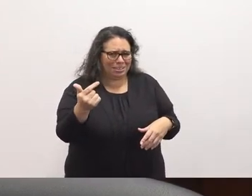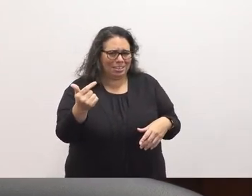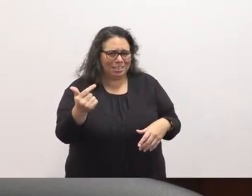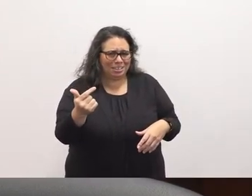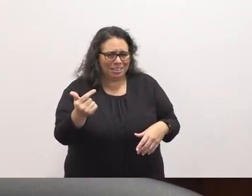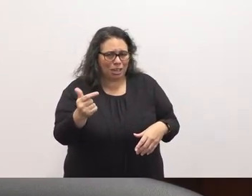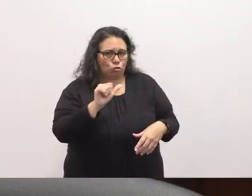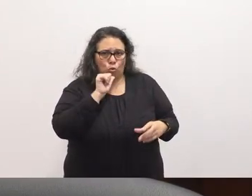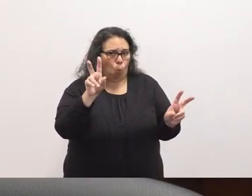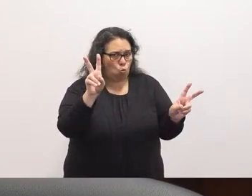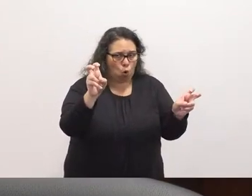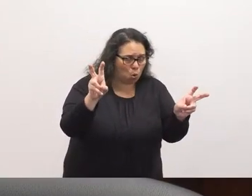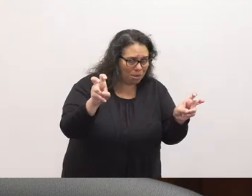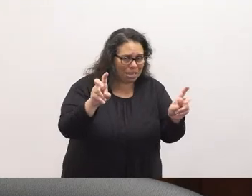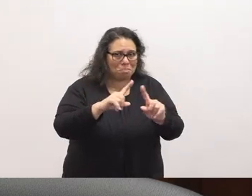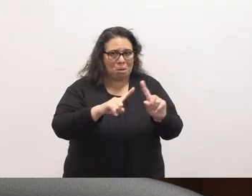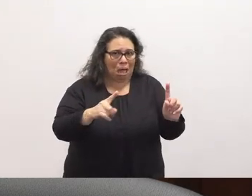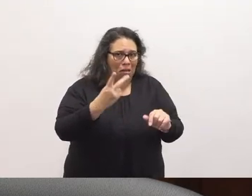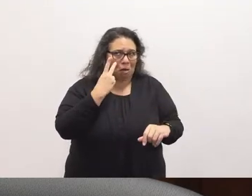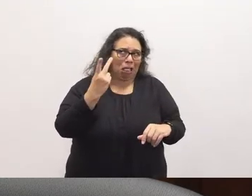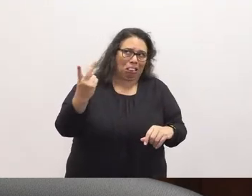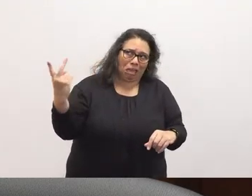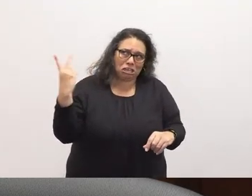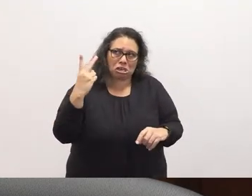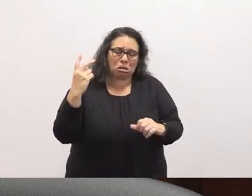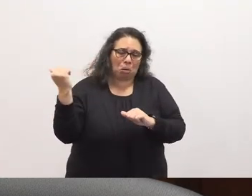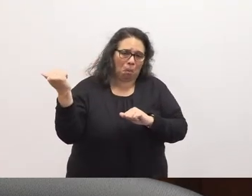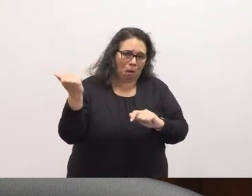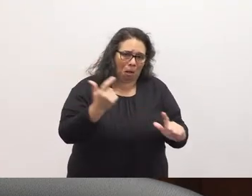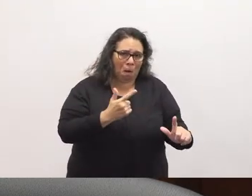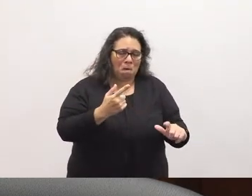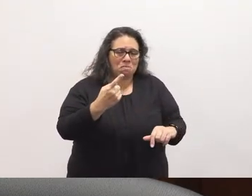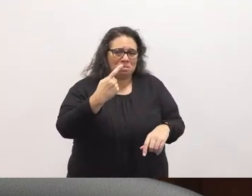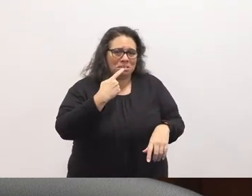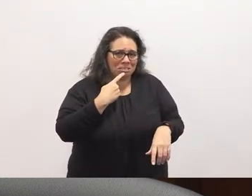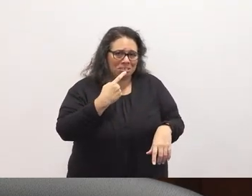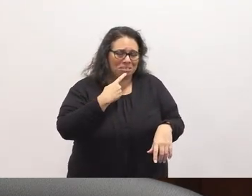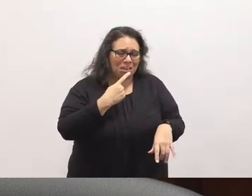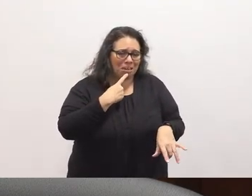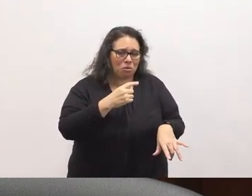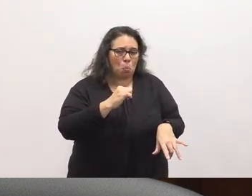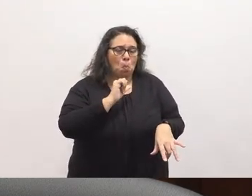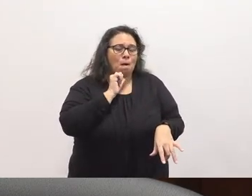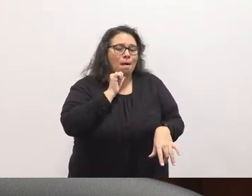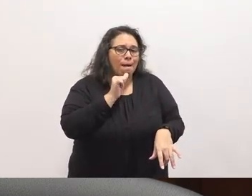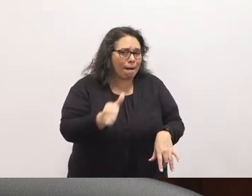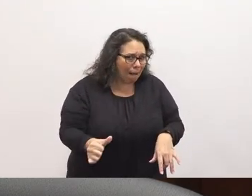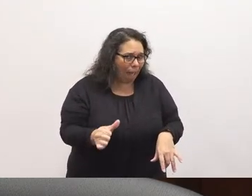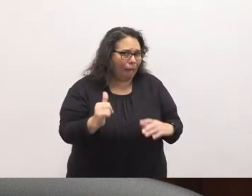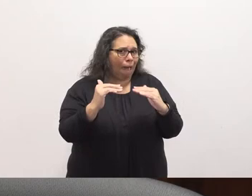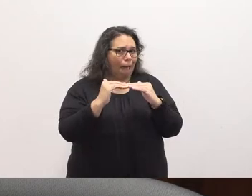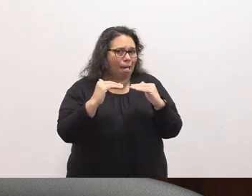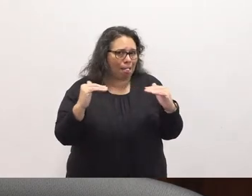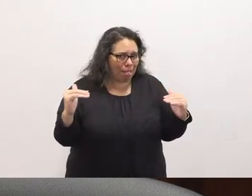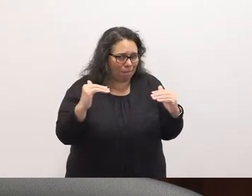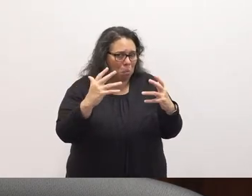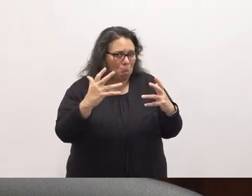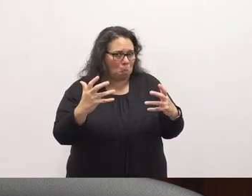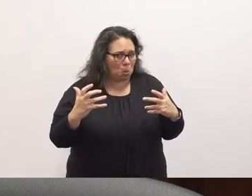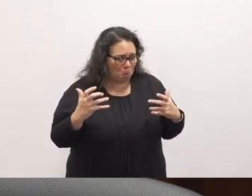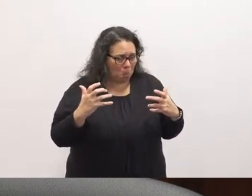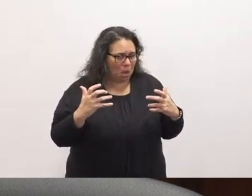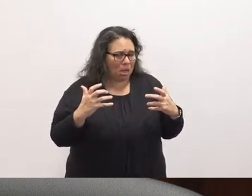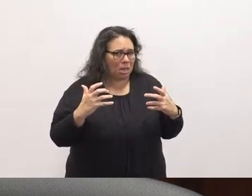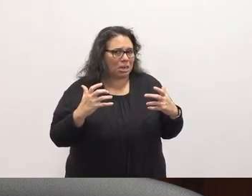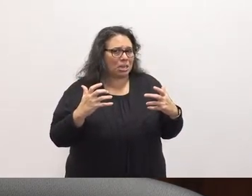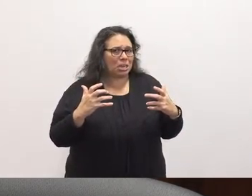don't quote me on this, but my recollection is that we all said that we were not at a level that we wanted to be